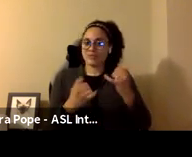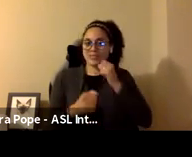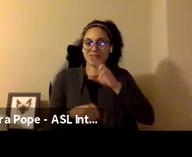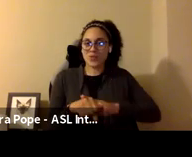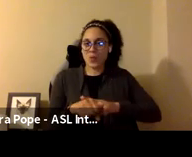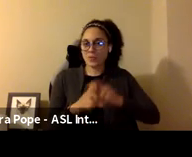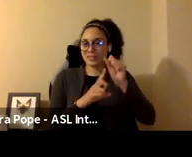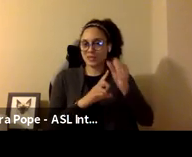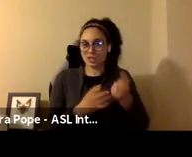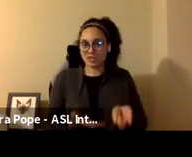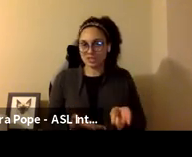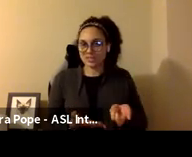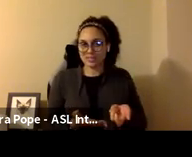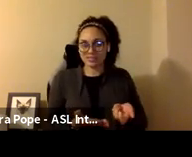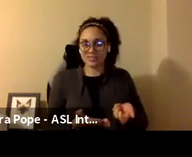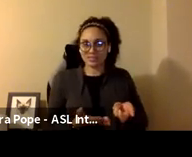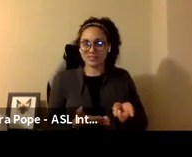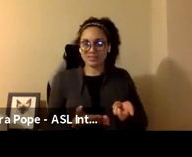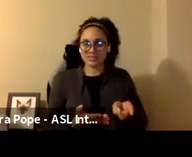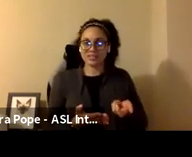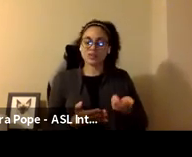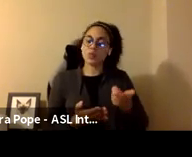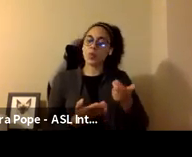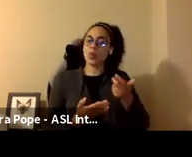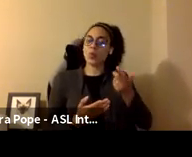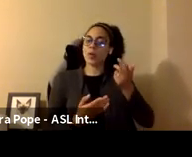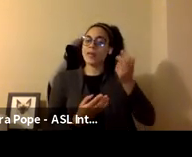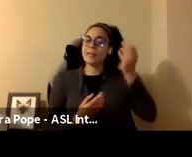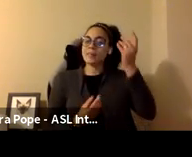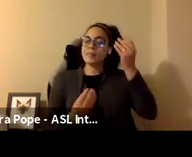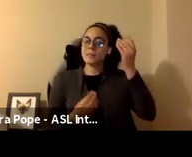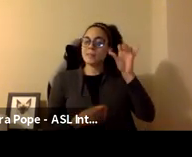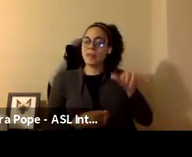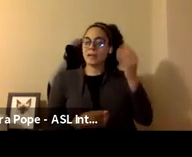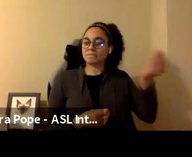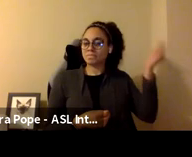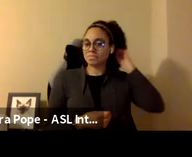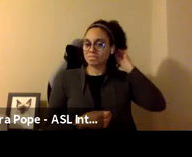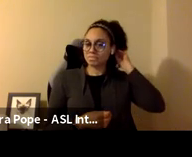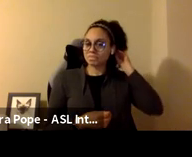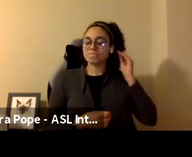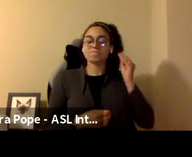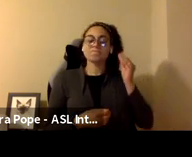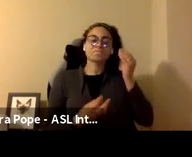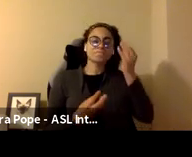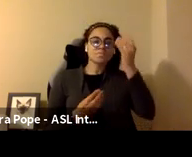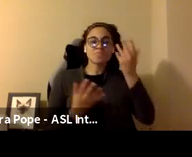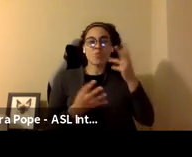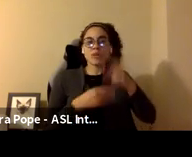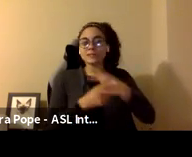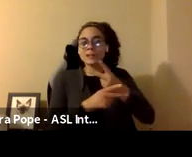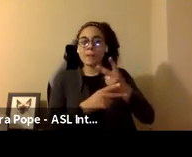ordinary. So I would like for you to consider that for your child in thinking about rewards as a way